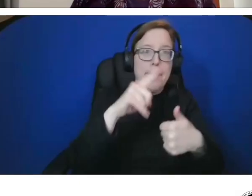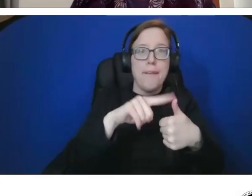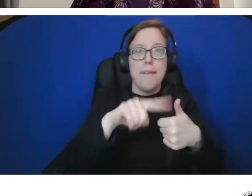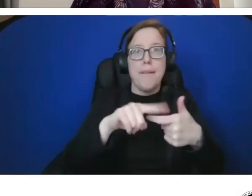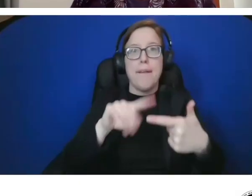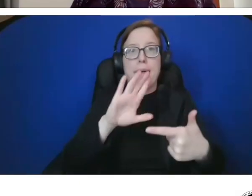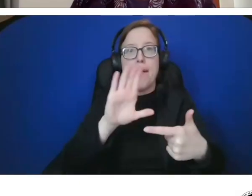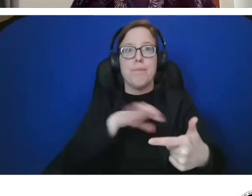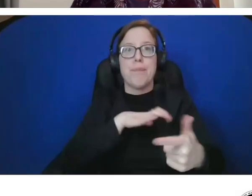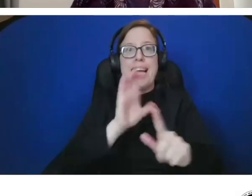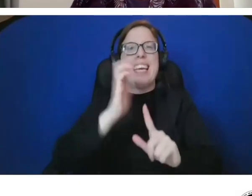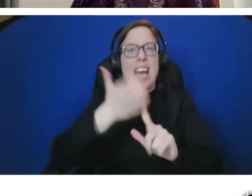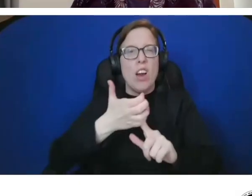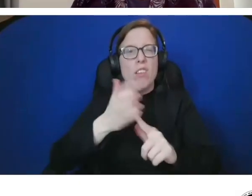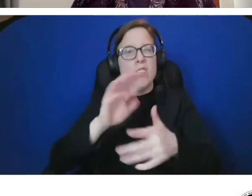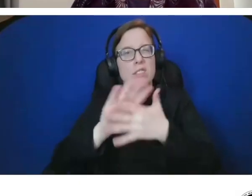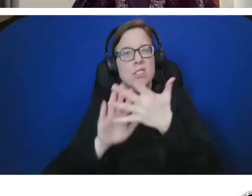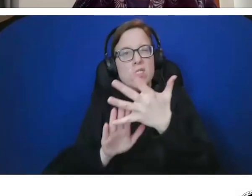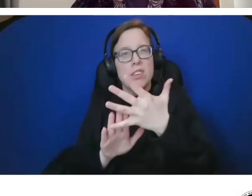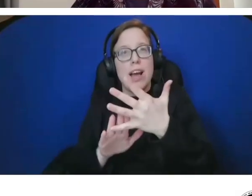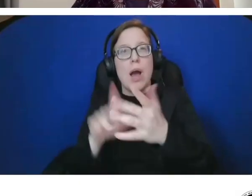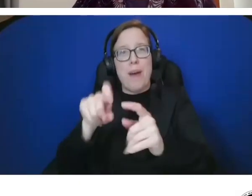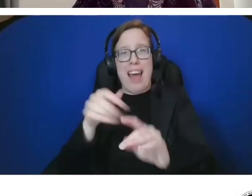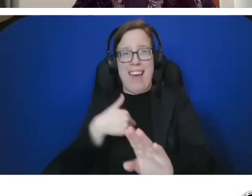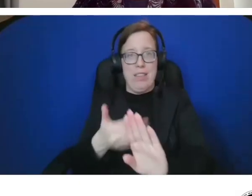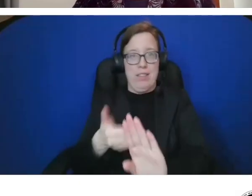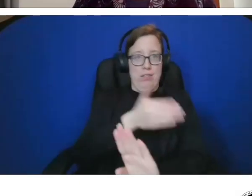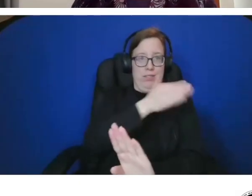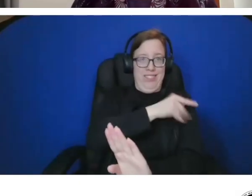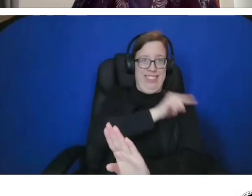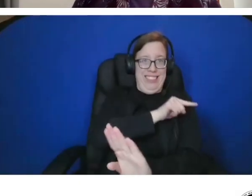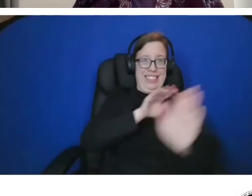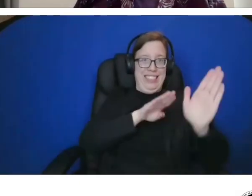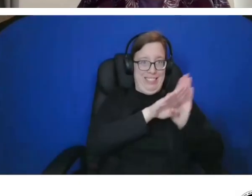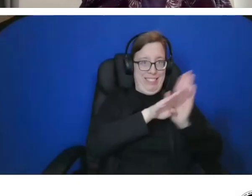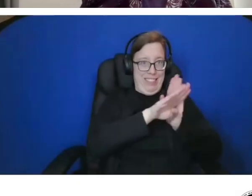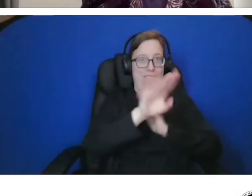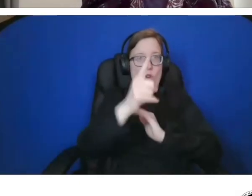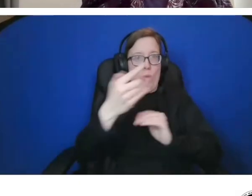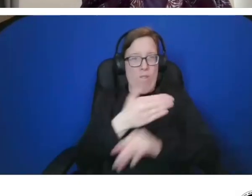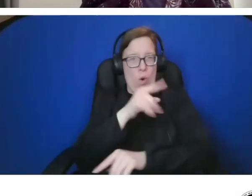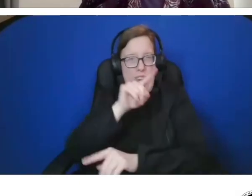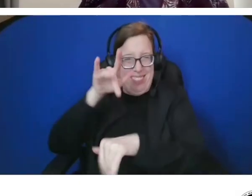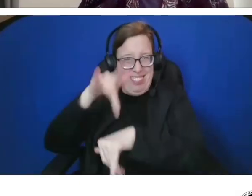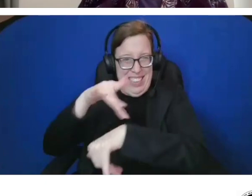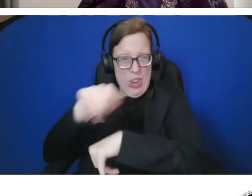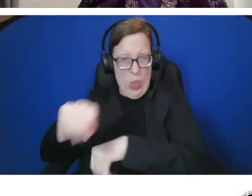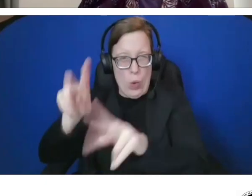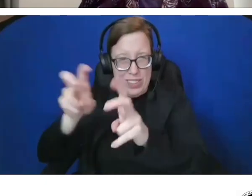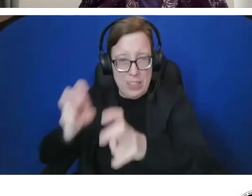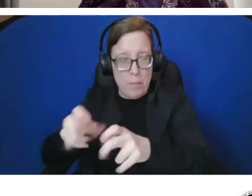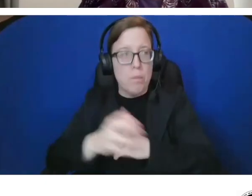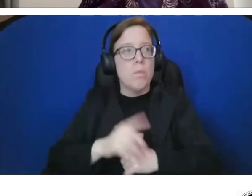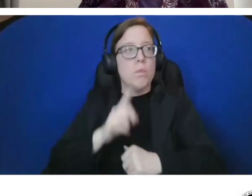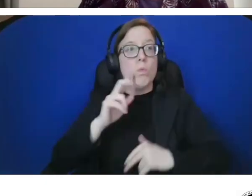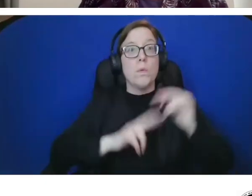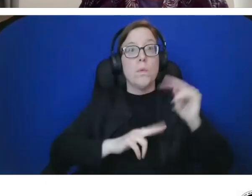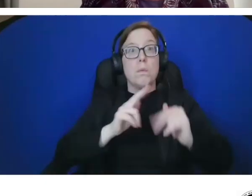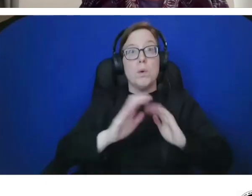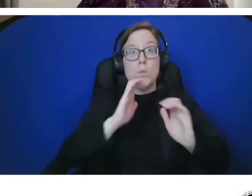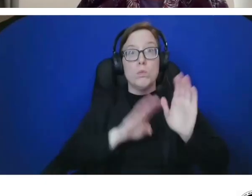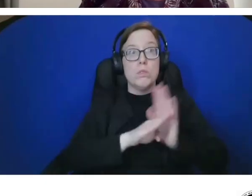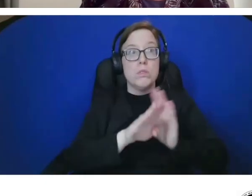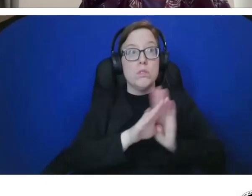of a story, characters, and so on. But a lot will happen before we do that. We will be building communication